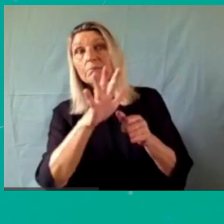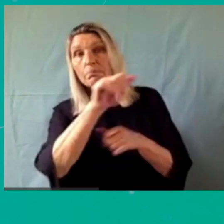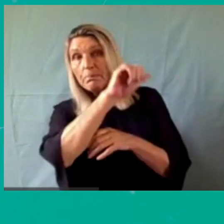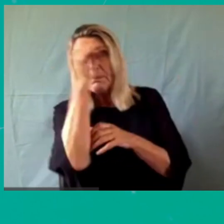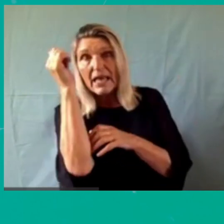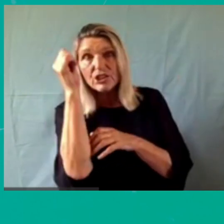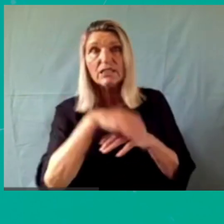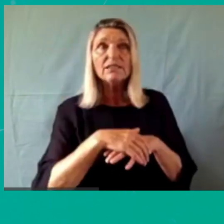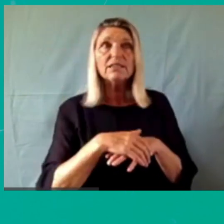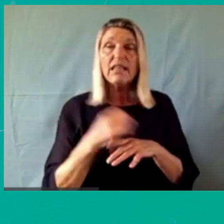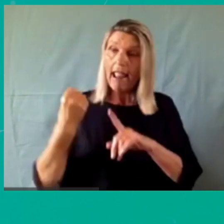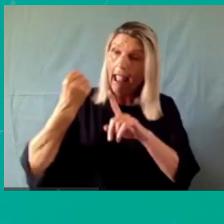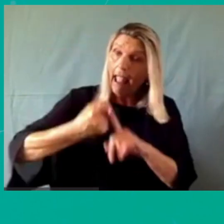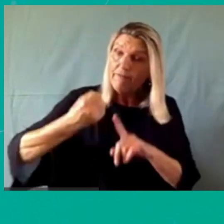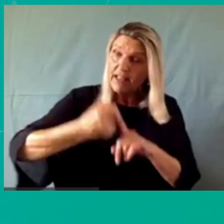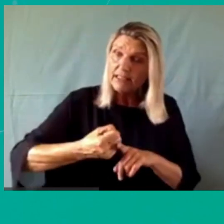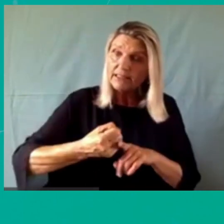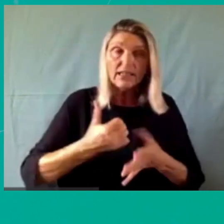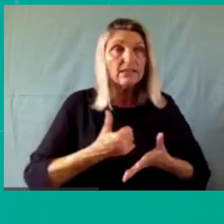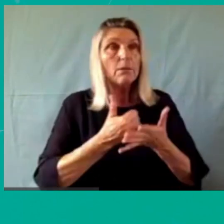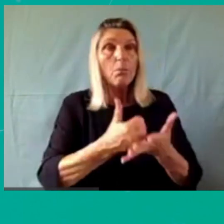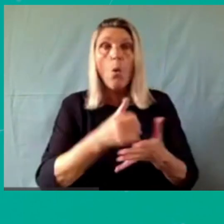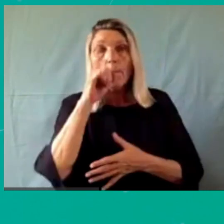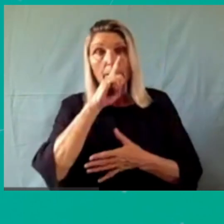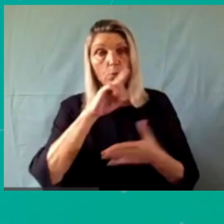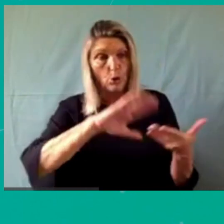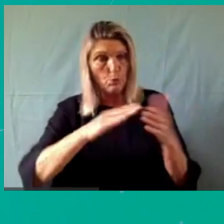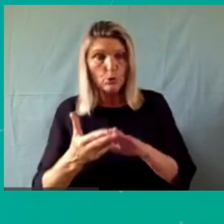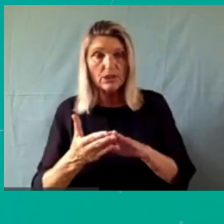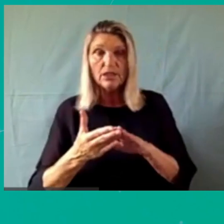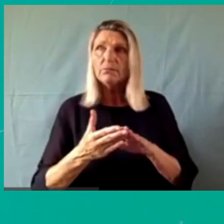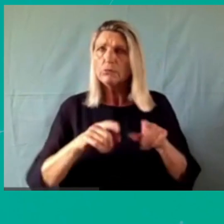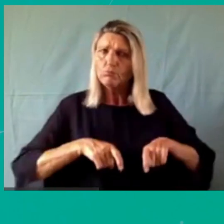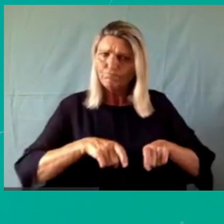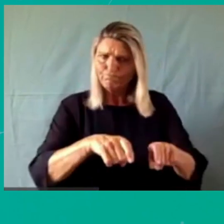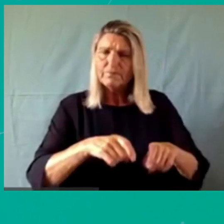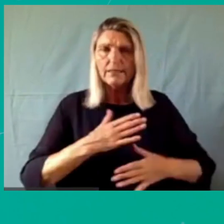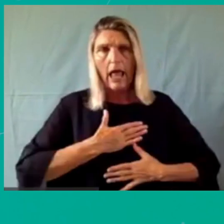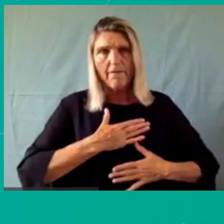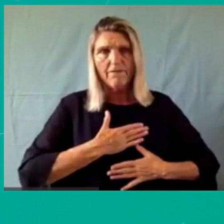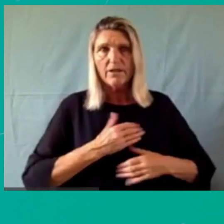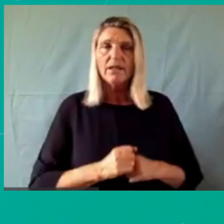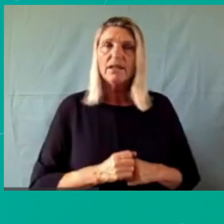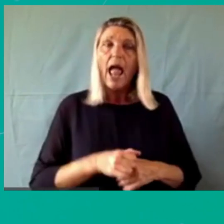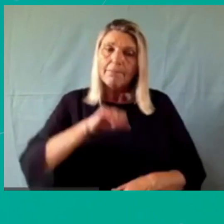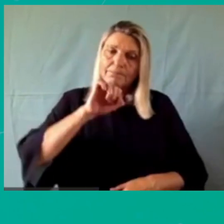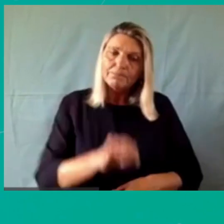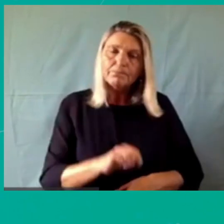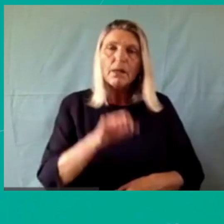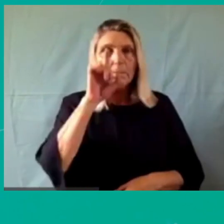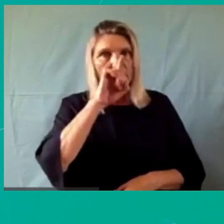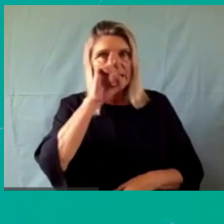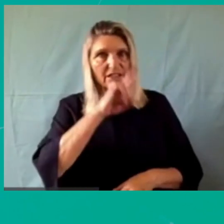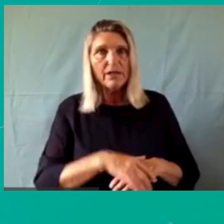support people to get safe and be safe, of tangata whenua who have said many times that these